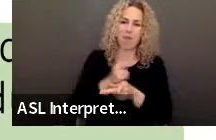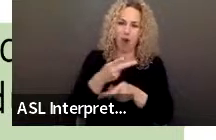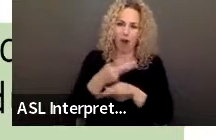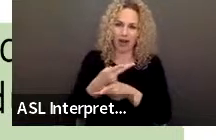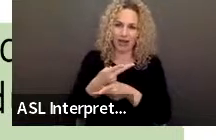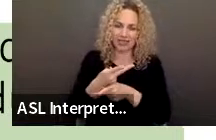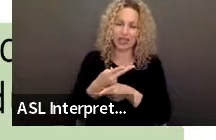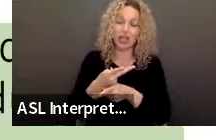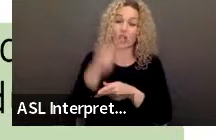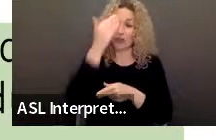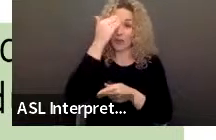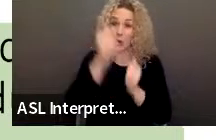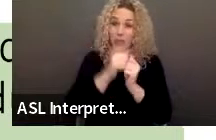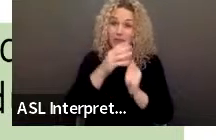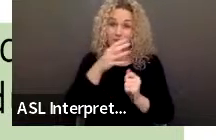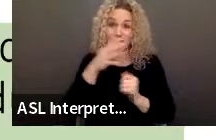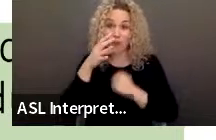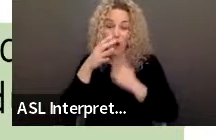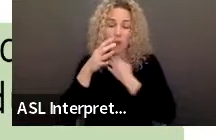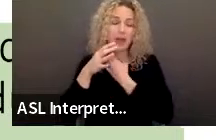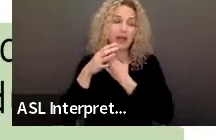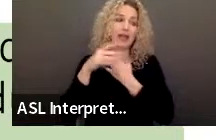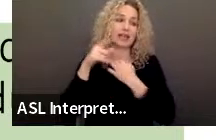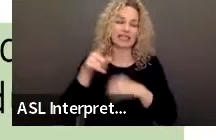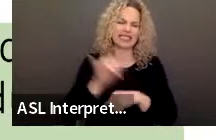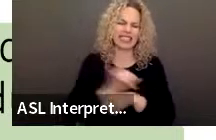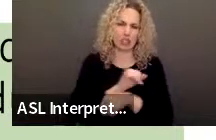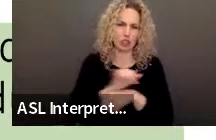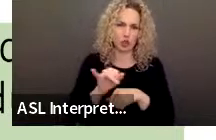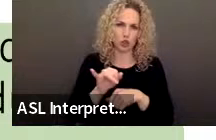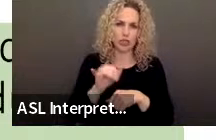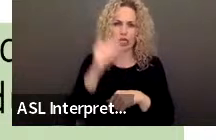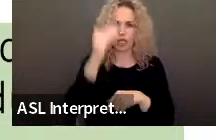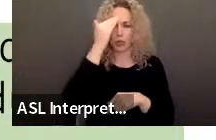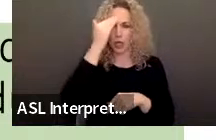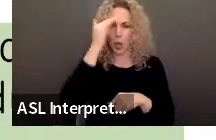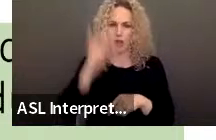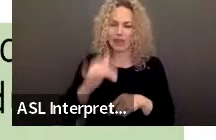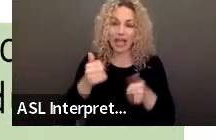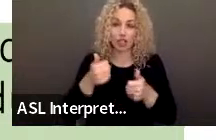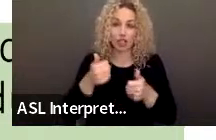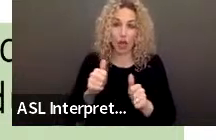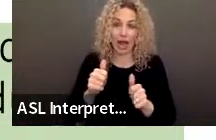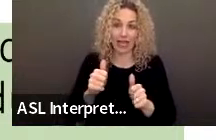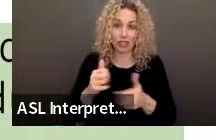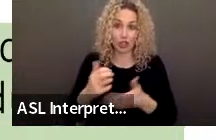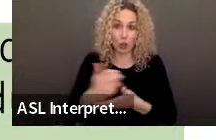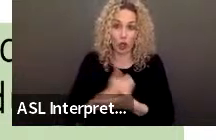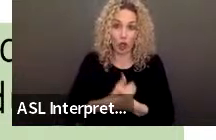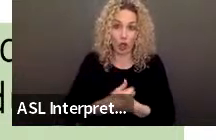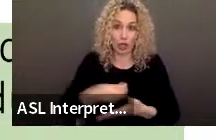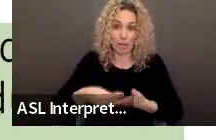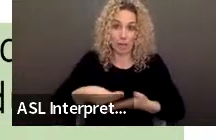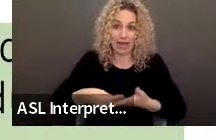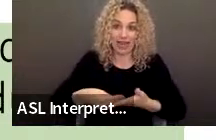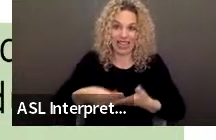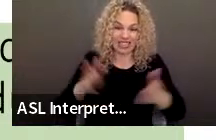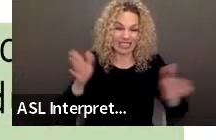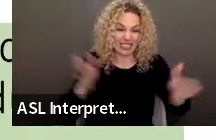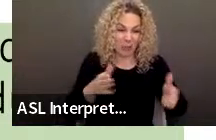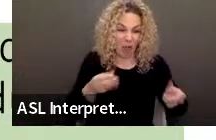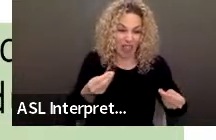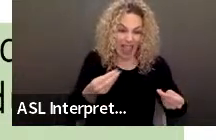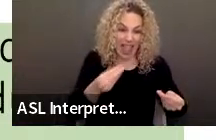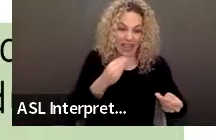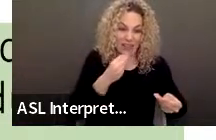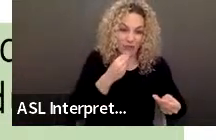be familiar with farming or this industry know that trying to make a living on a small plot or small acreage